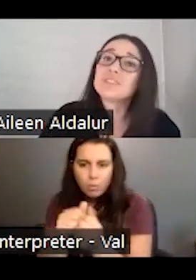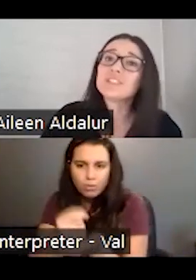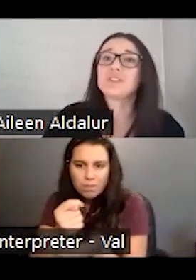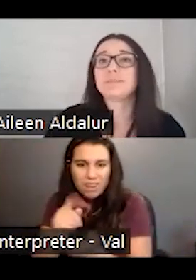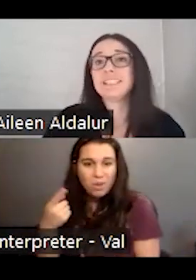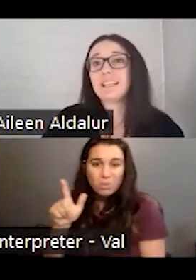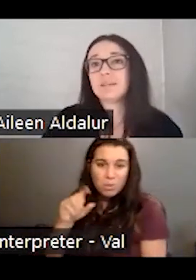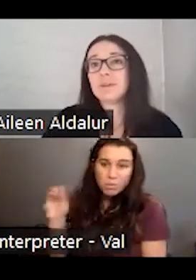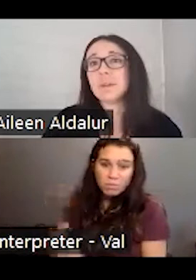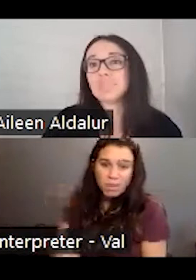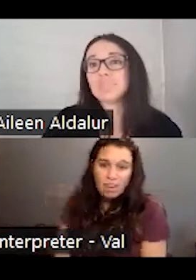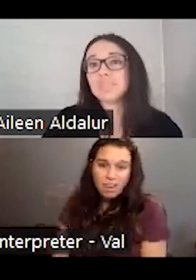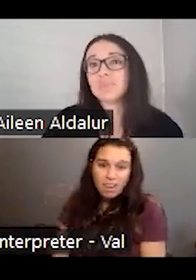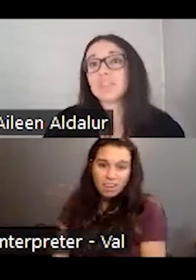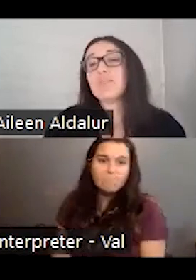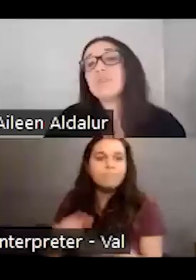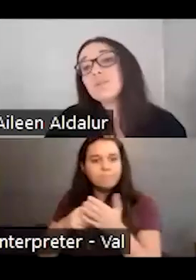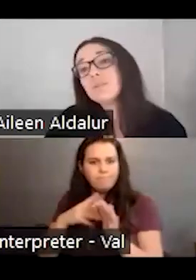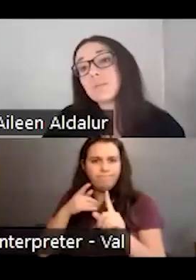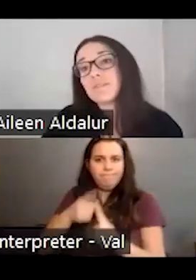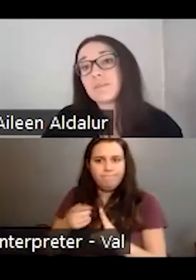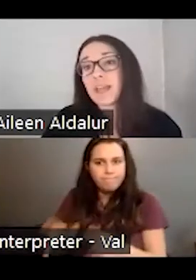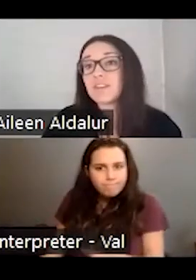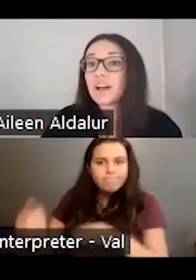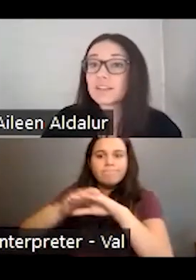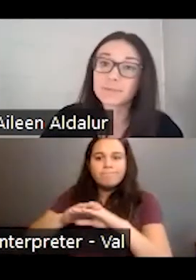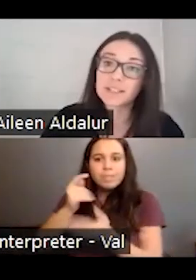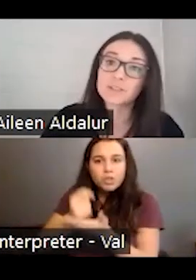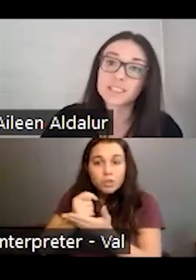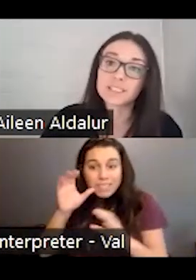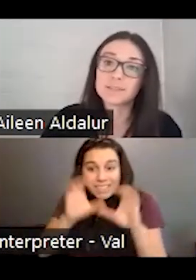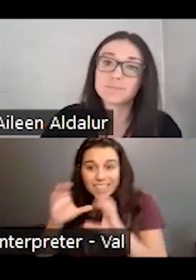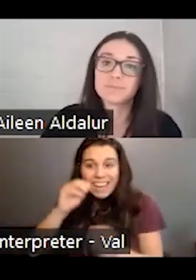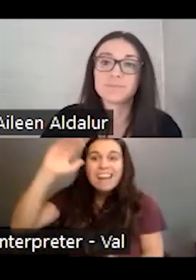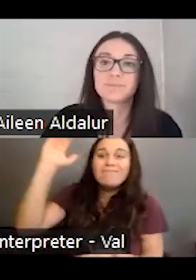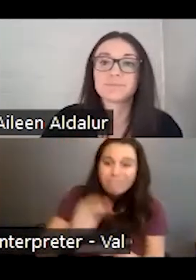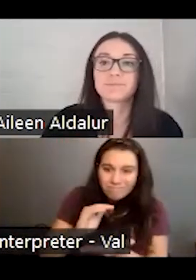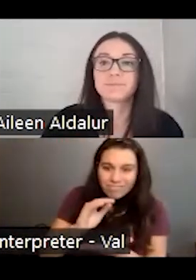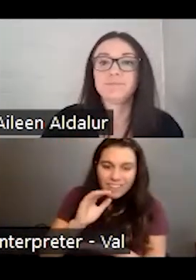that may increase treatment seeking among deaf individuals and reduce some of the behavioral health disparities we see.